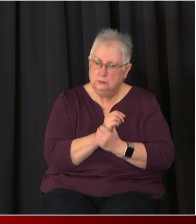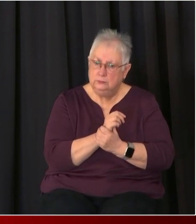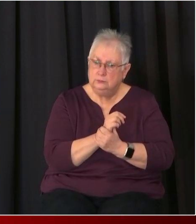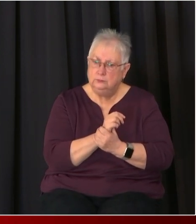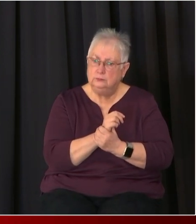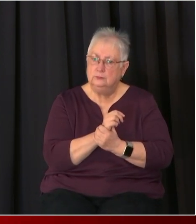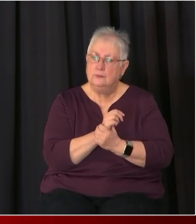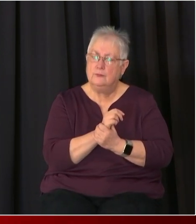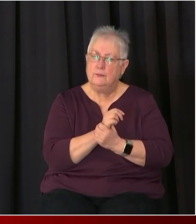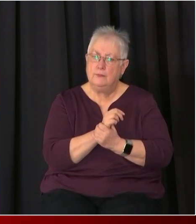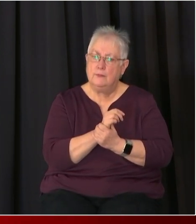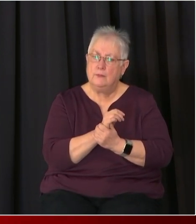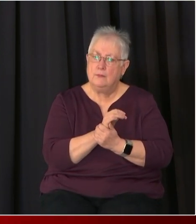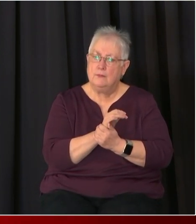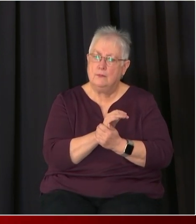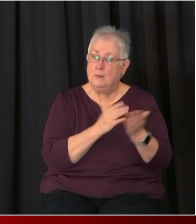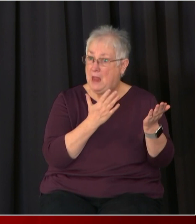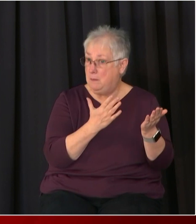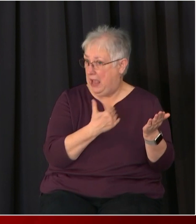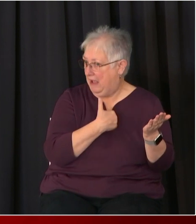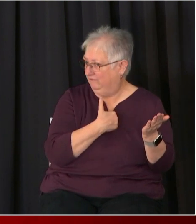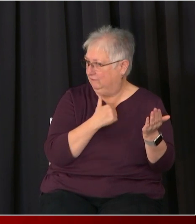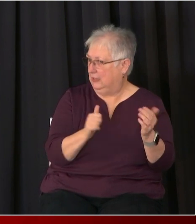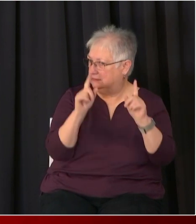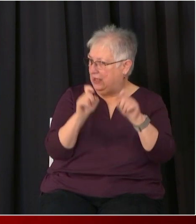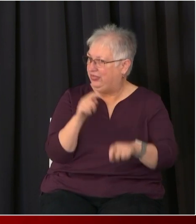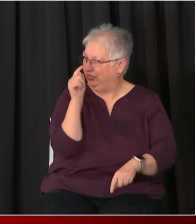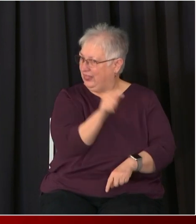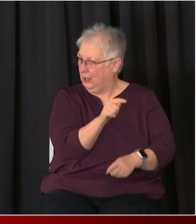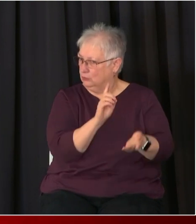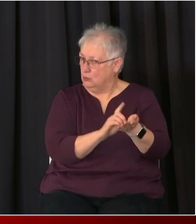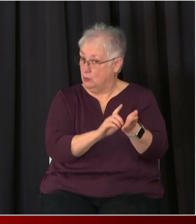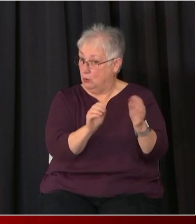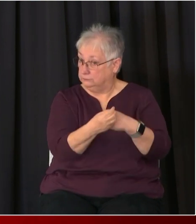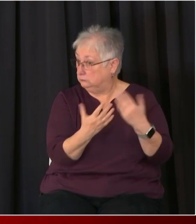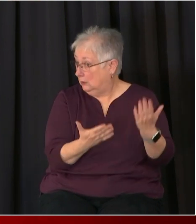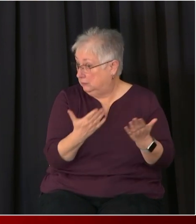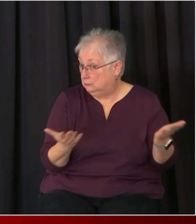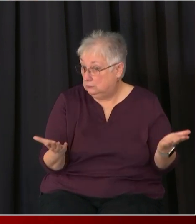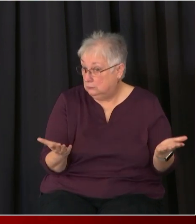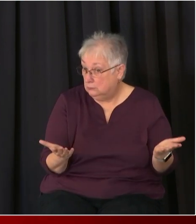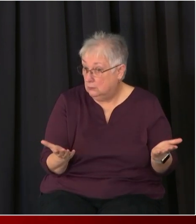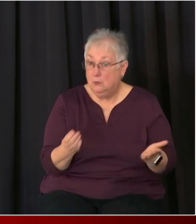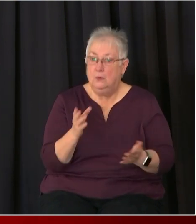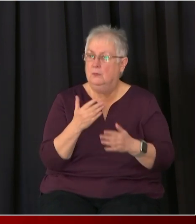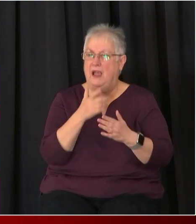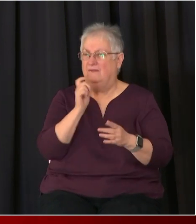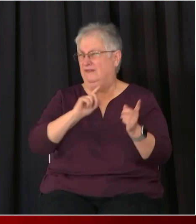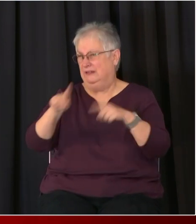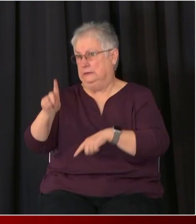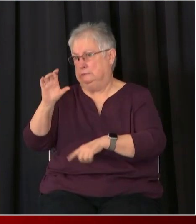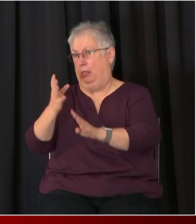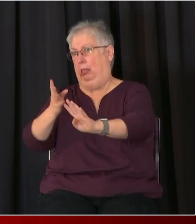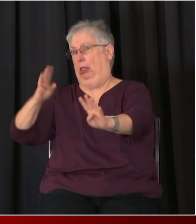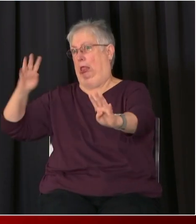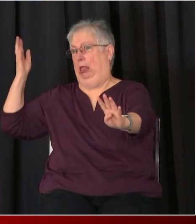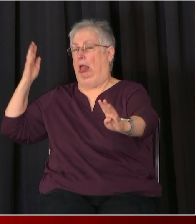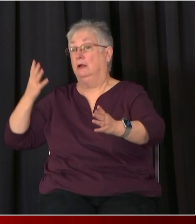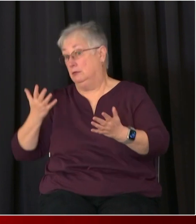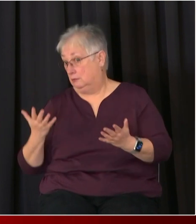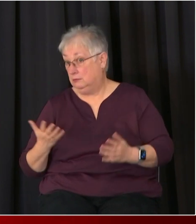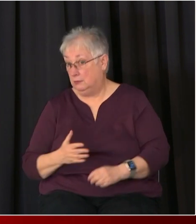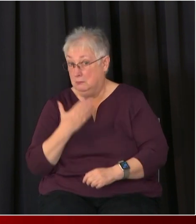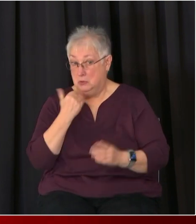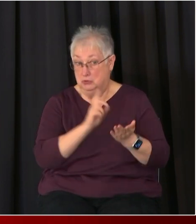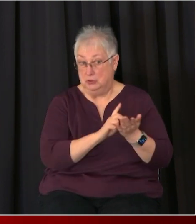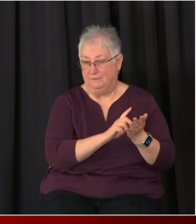providing tests, and you may be able to schedule it and make an appointment, and you could avoid having to stand in line. So call your